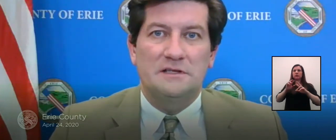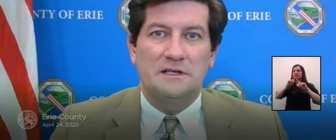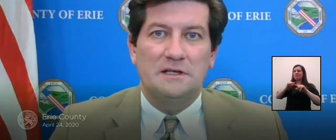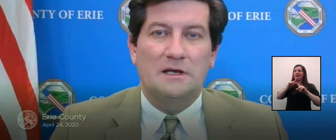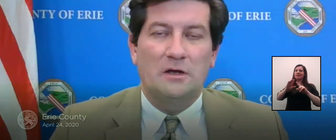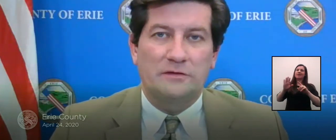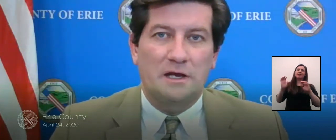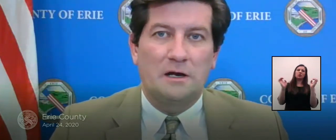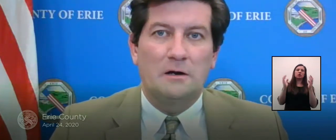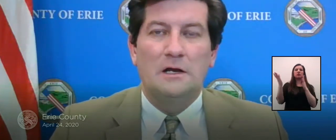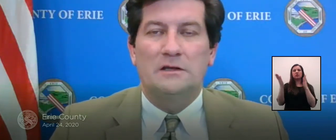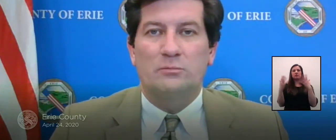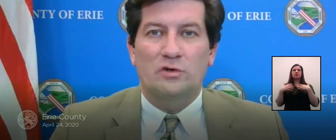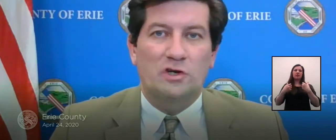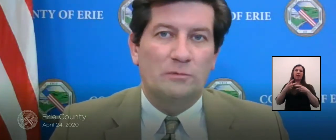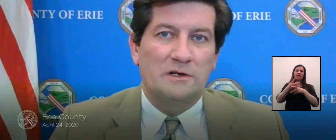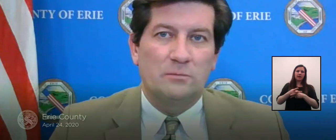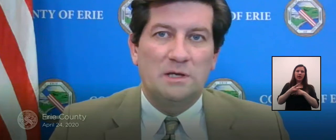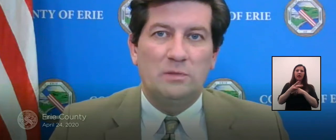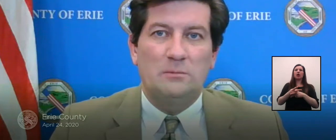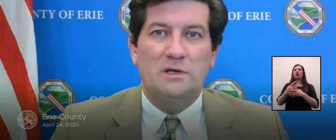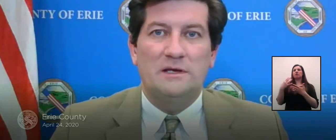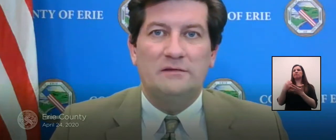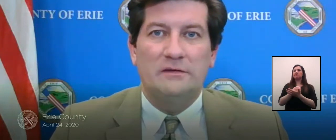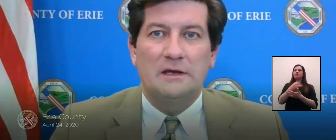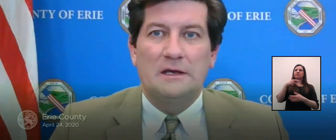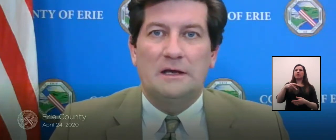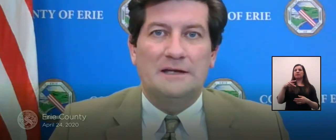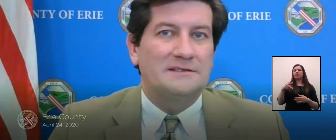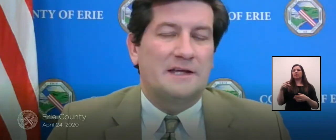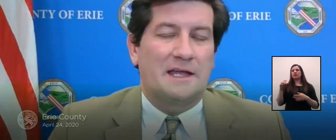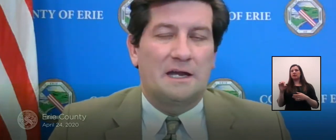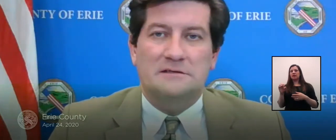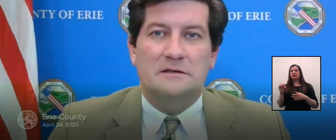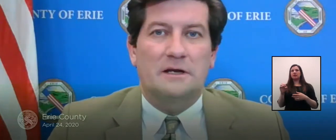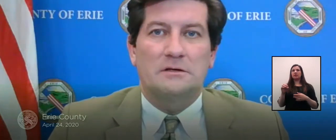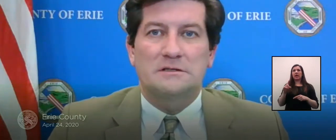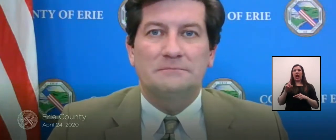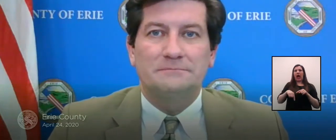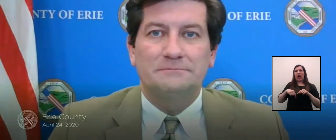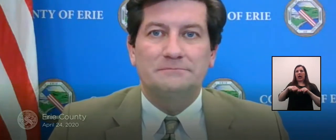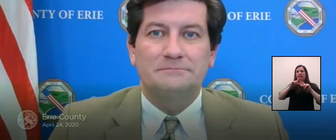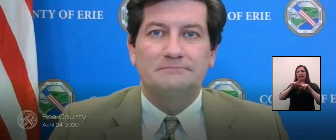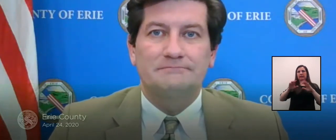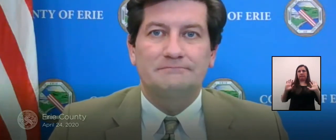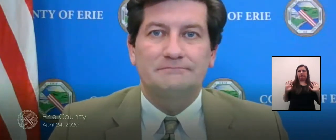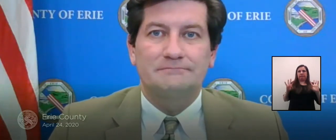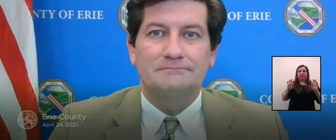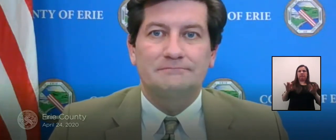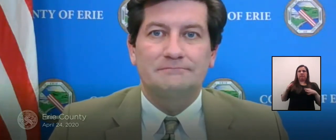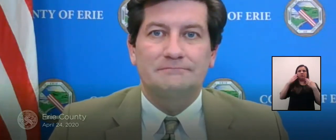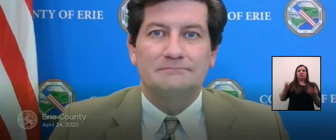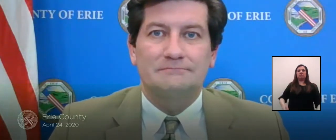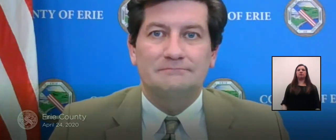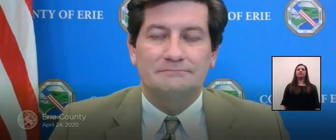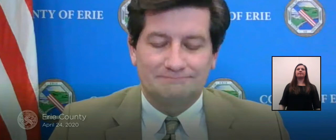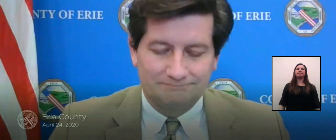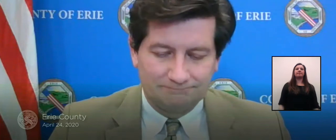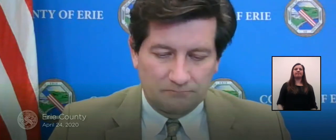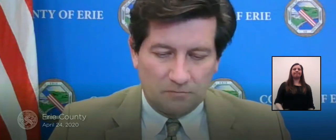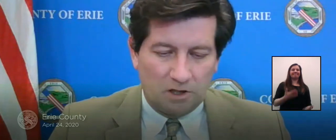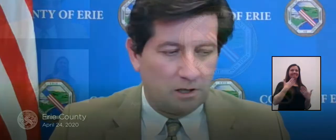services, the health care, the procurement of the PPPs. I can't answer that question. Thank